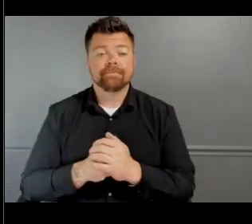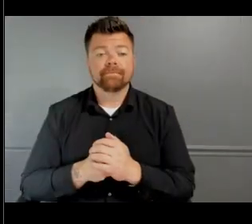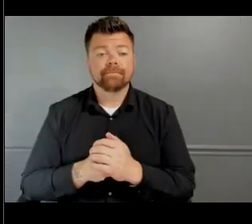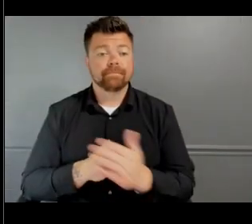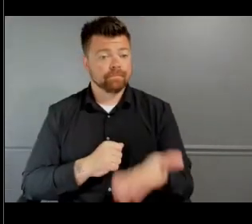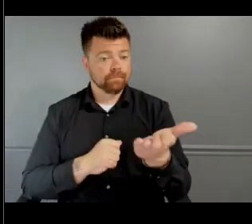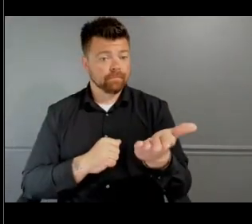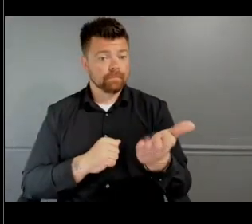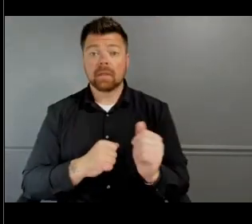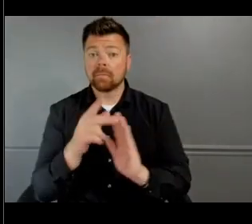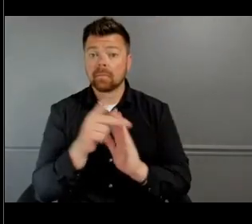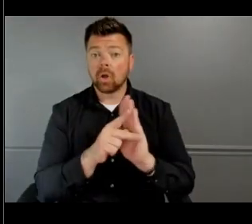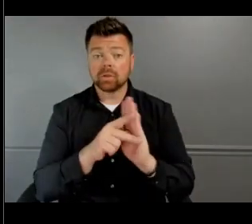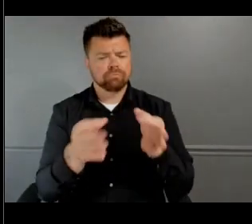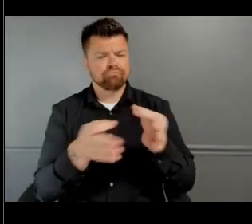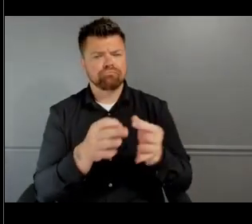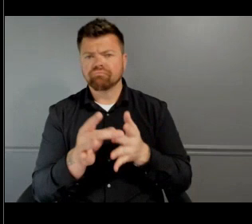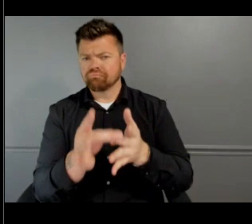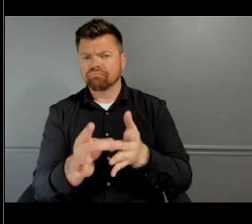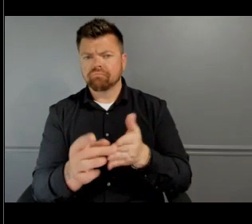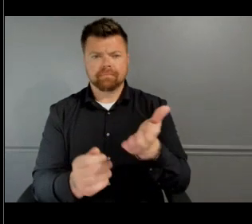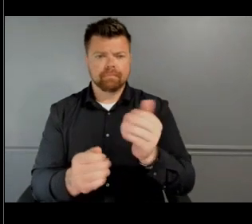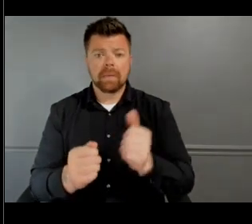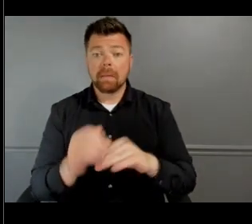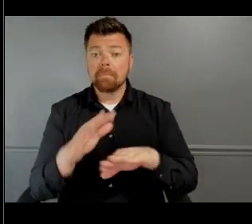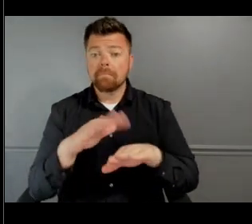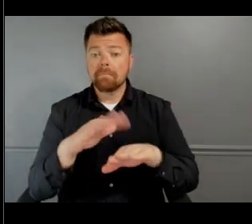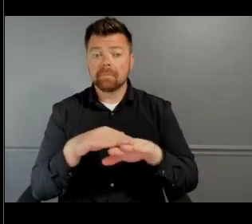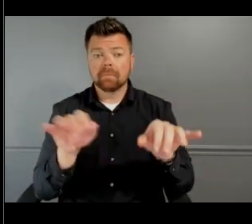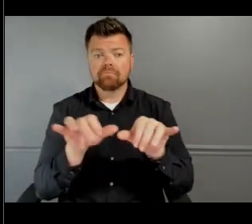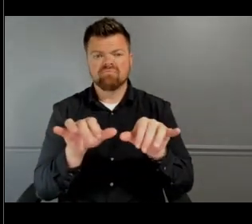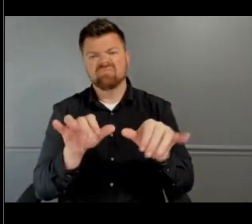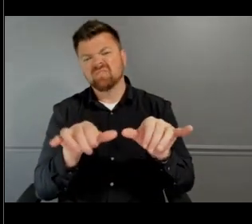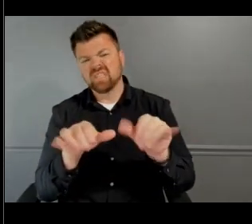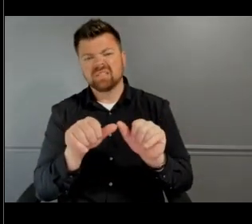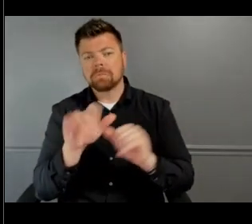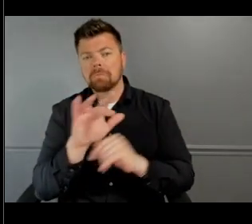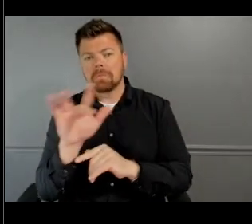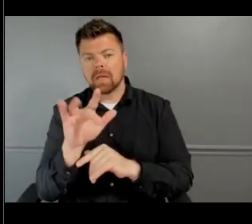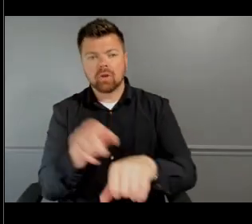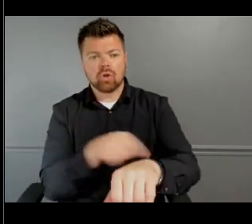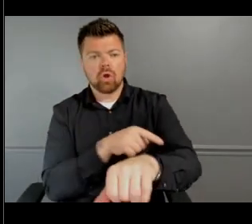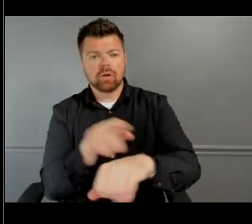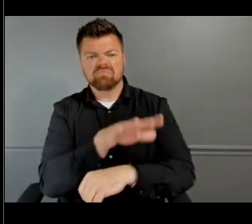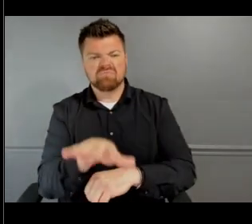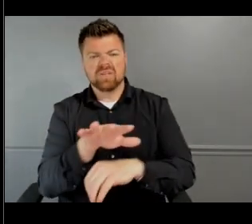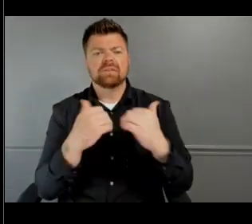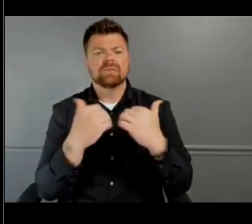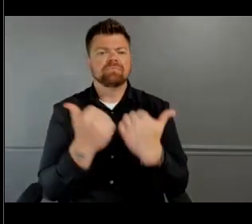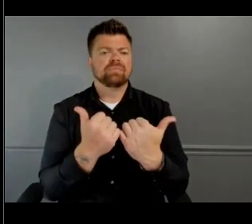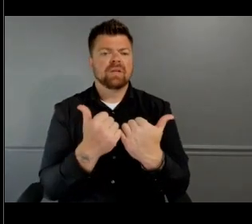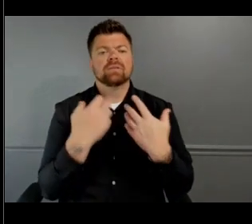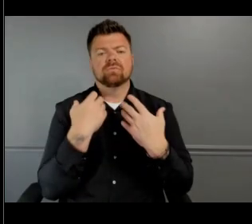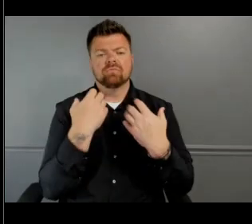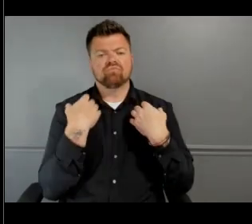the guidelines specify that a minimum sized blank long area of reinforcing